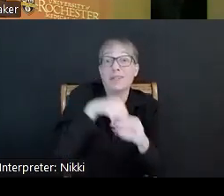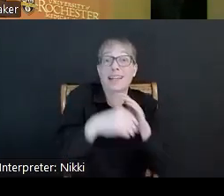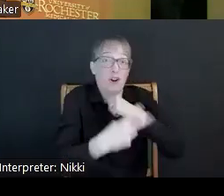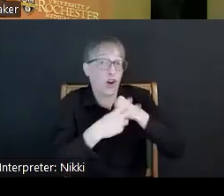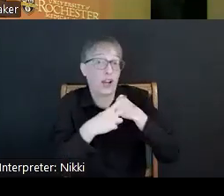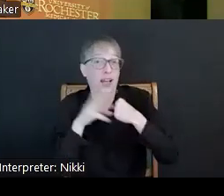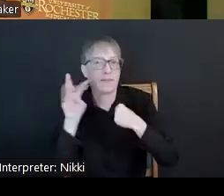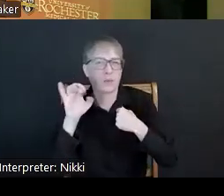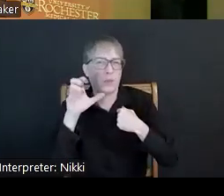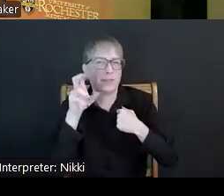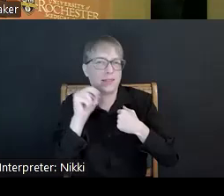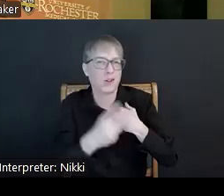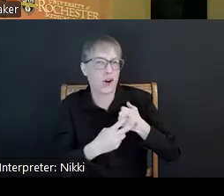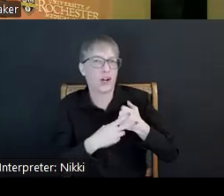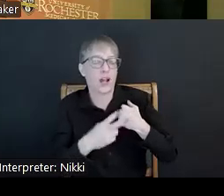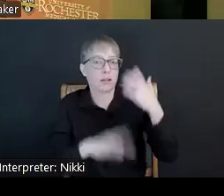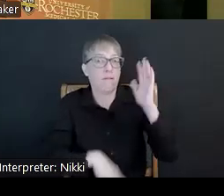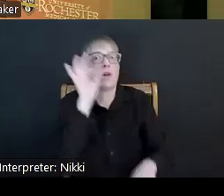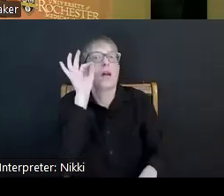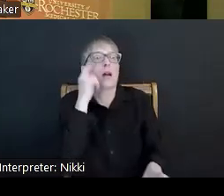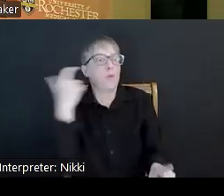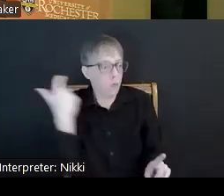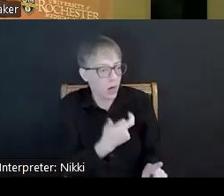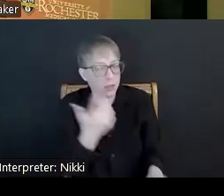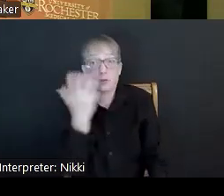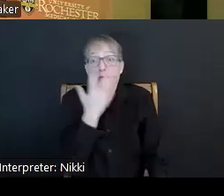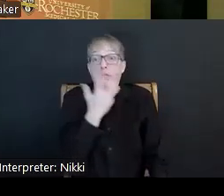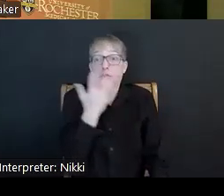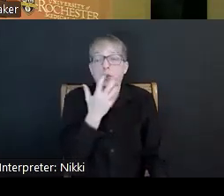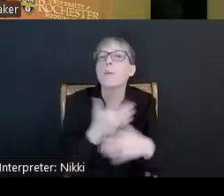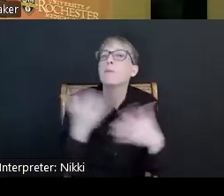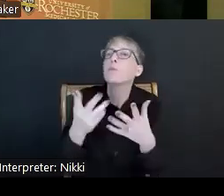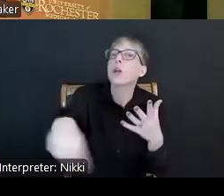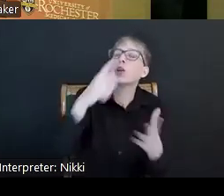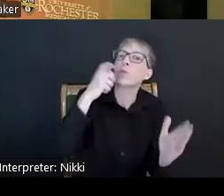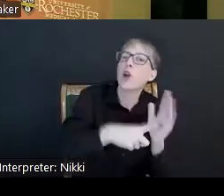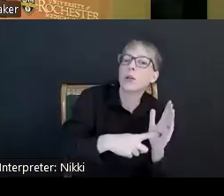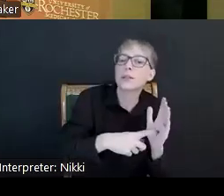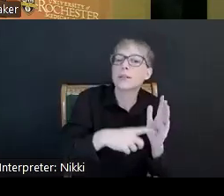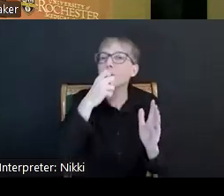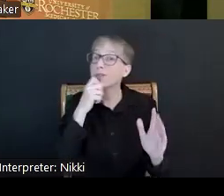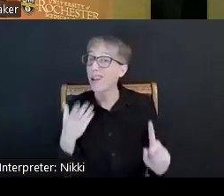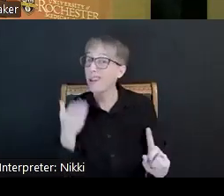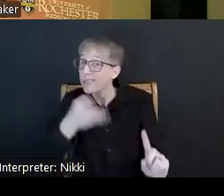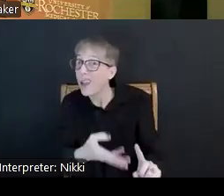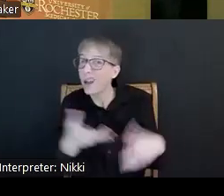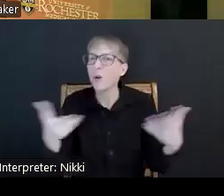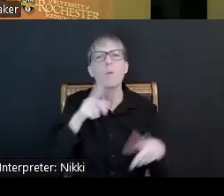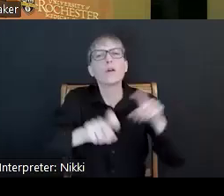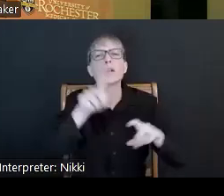is so much for us to learn. So take a moment. What do you notice? Who's missing? What questions do you have? Here we